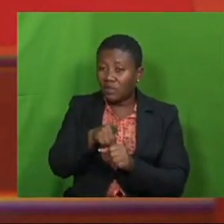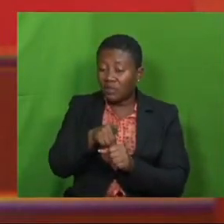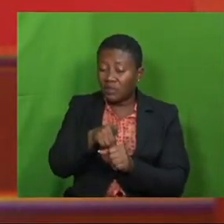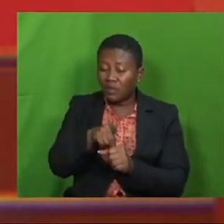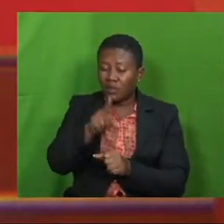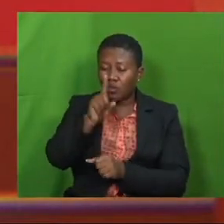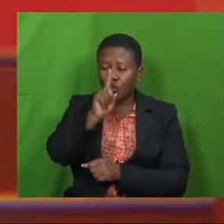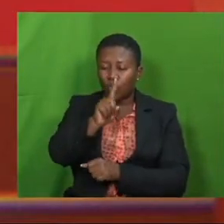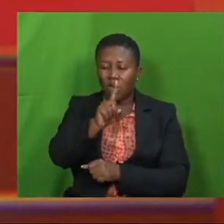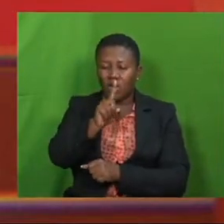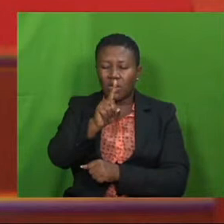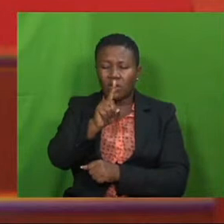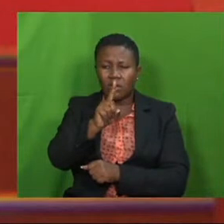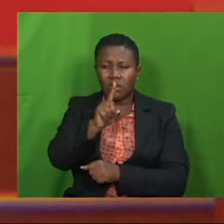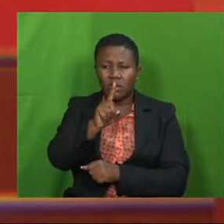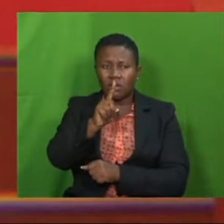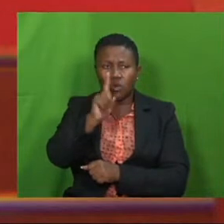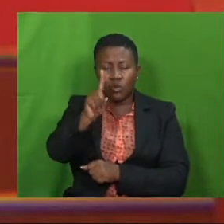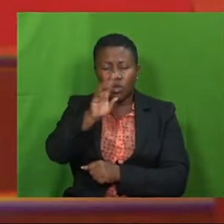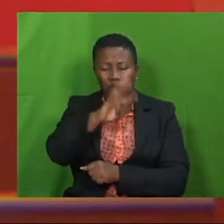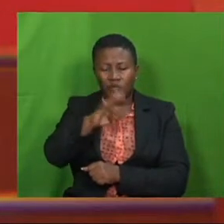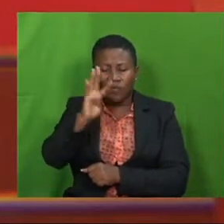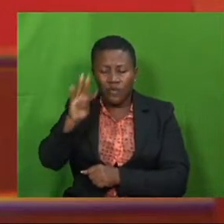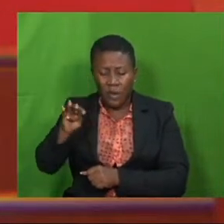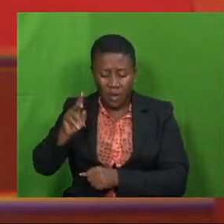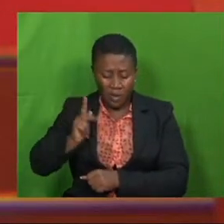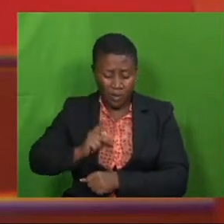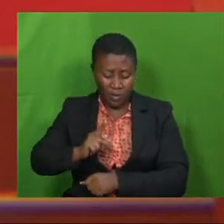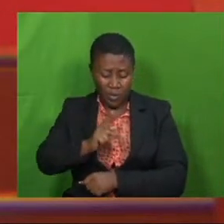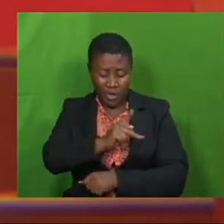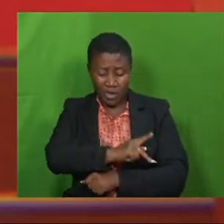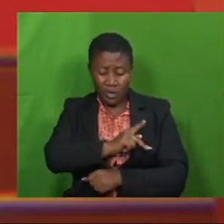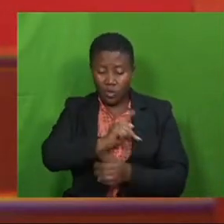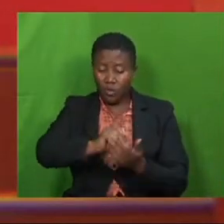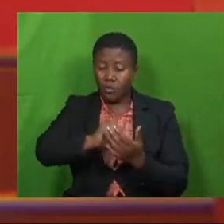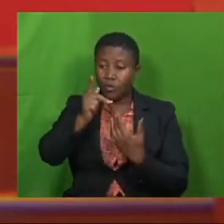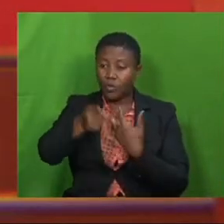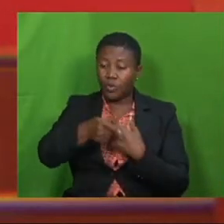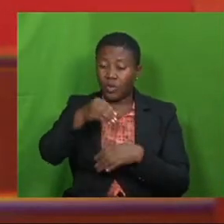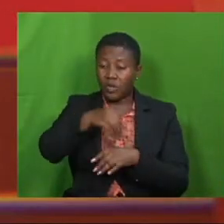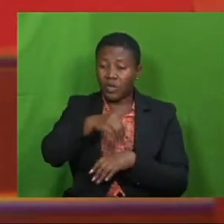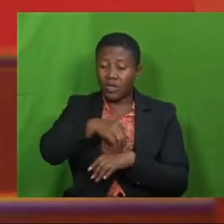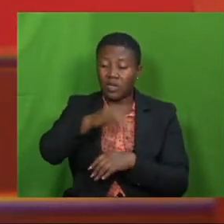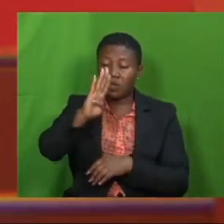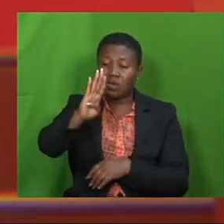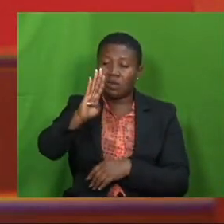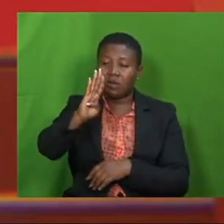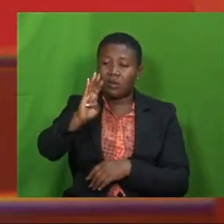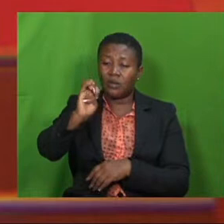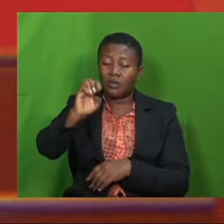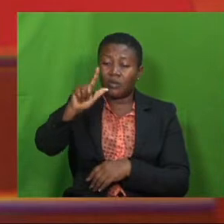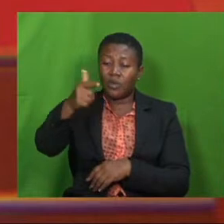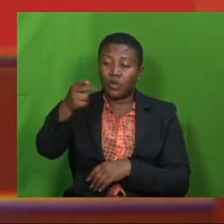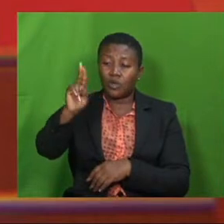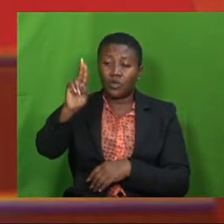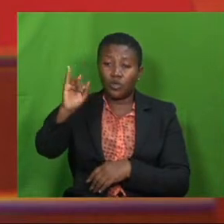144th Interparliamentary Union Conference held in Bali, Indonesia from 22nd to 24th